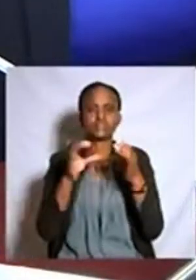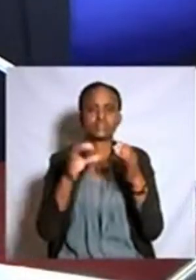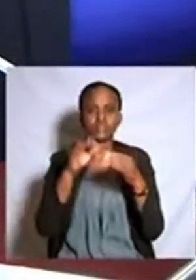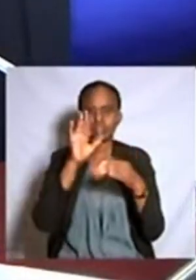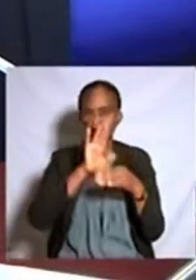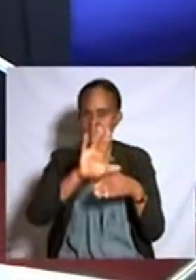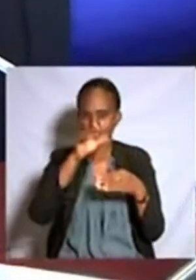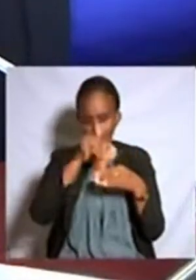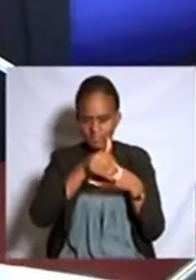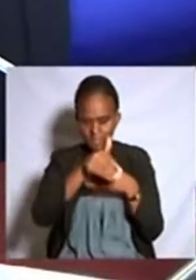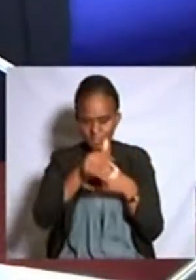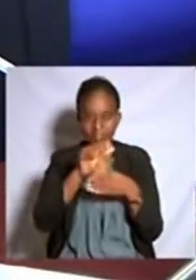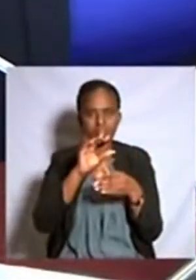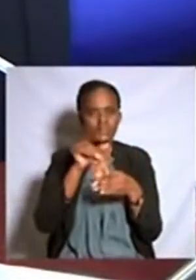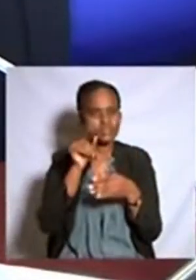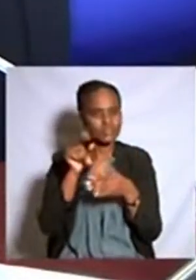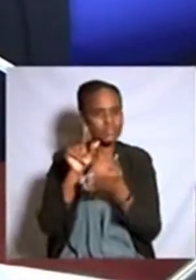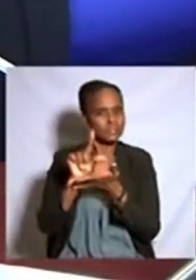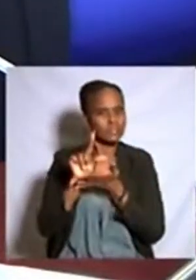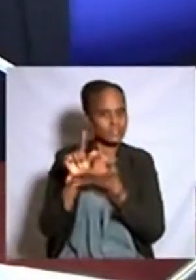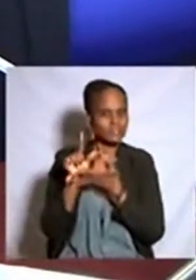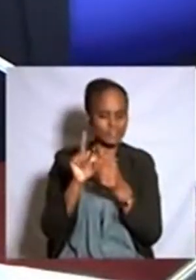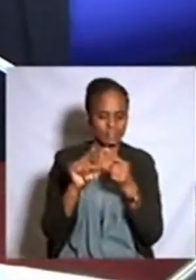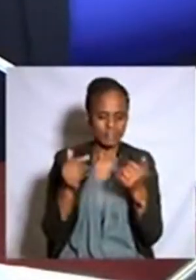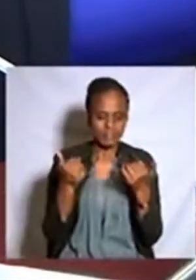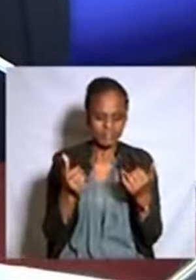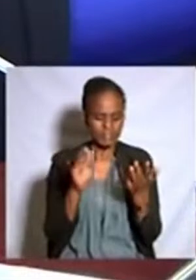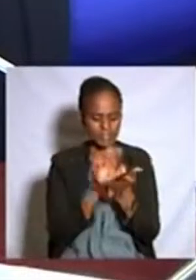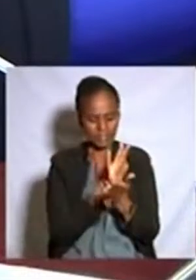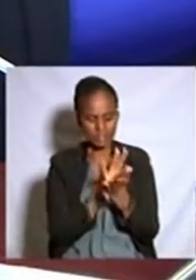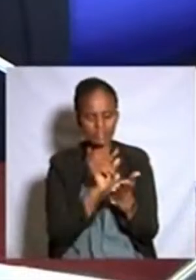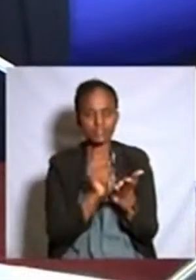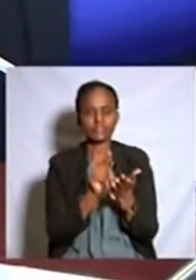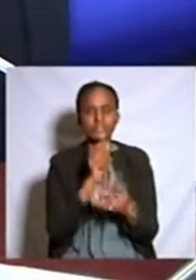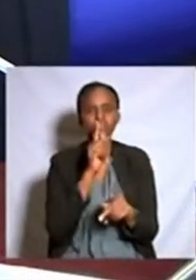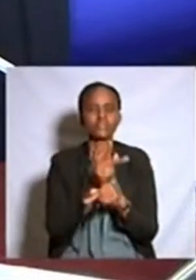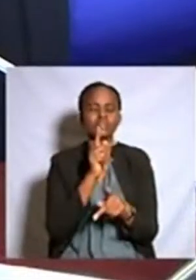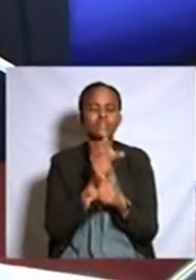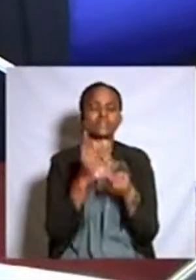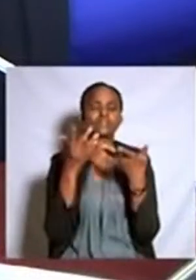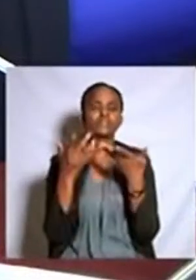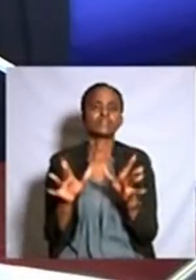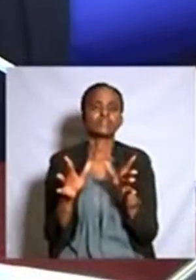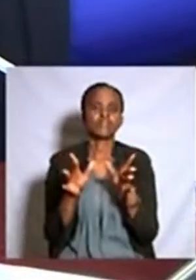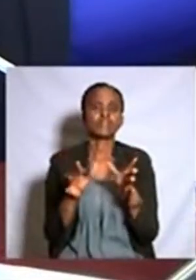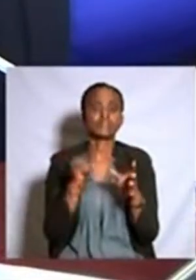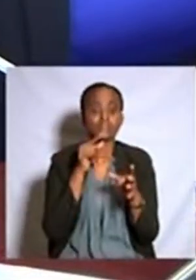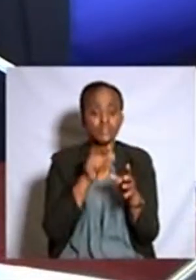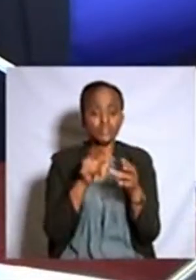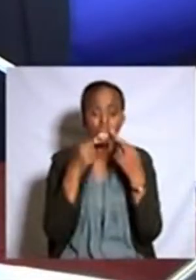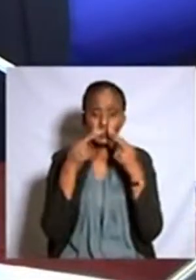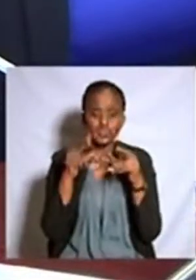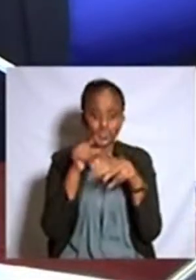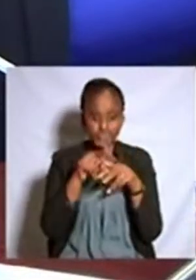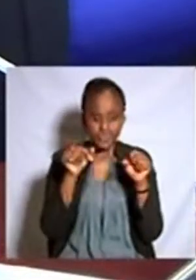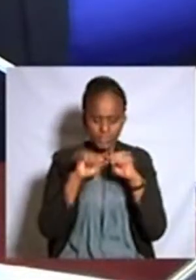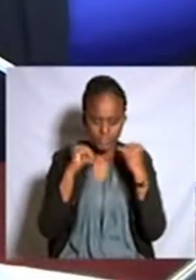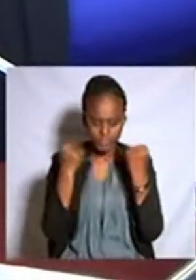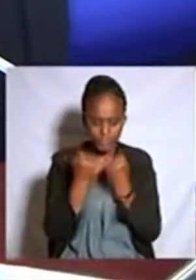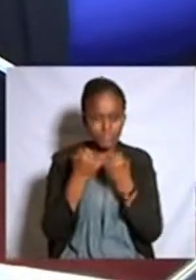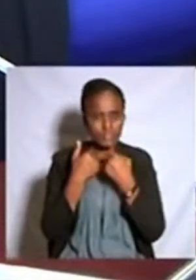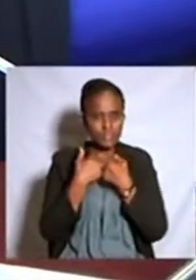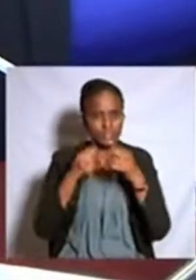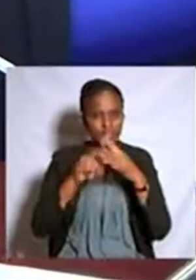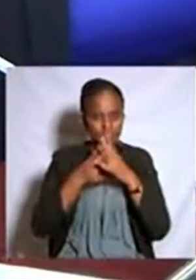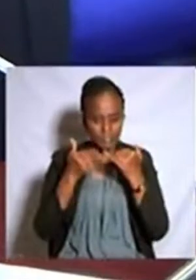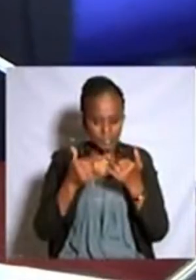registration of the mortgages, but the documents were misplaced or lost. As a result of this, the society had to commence the